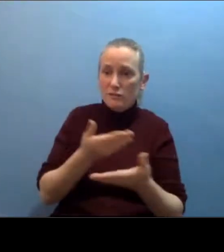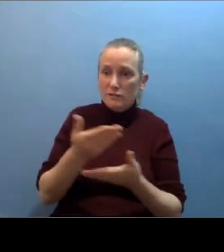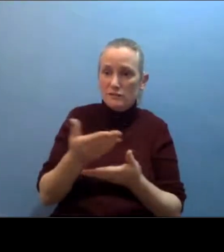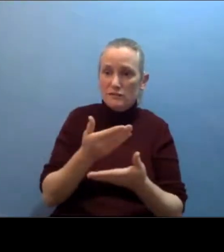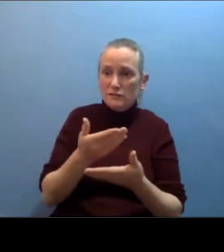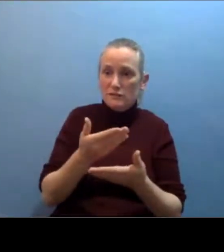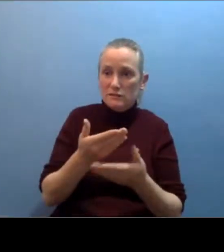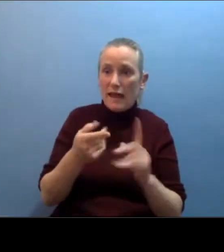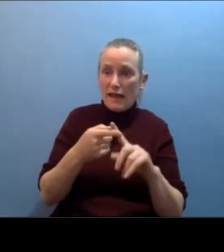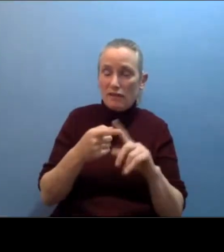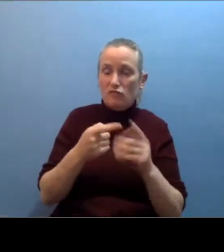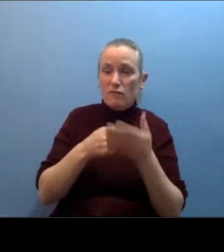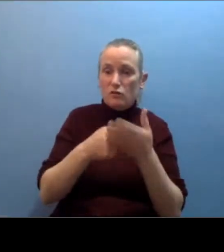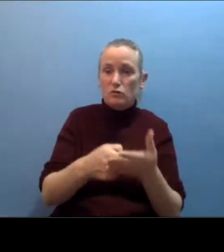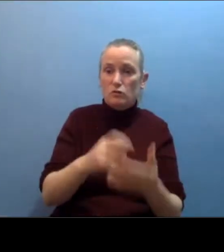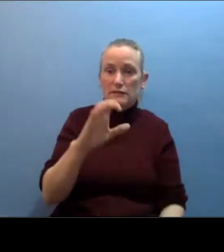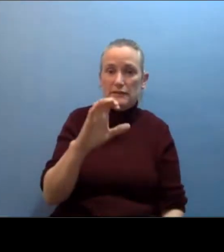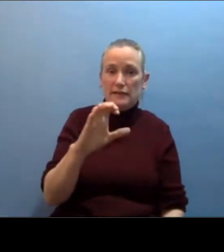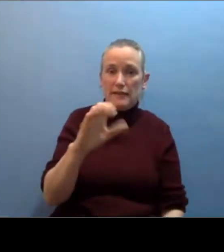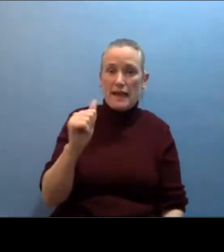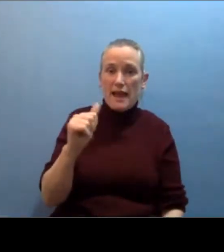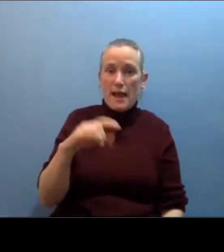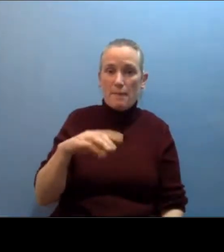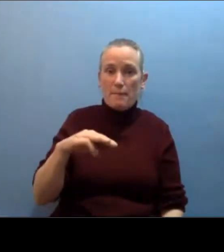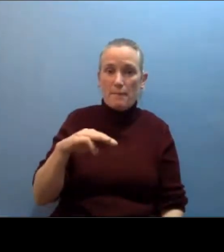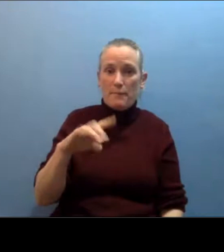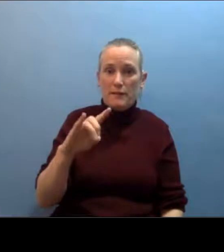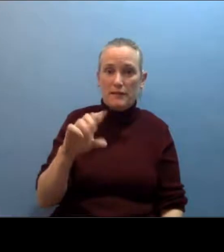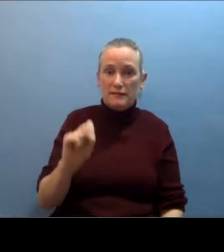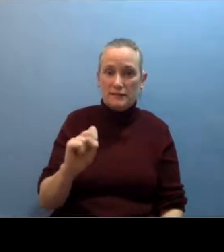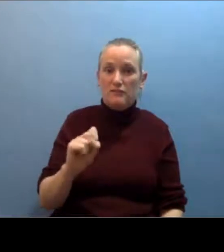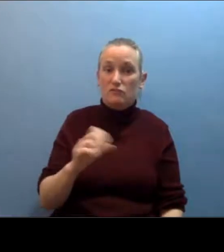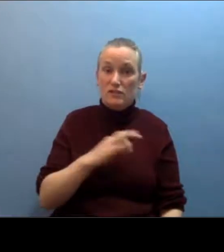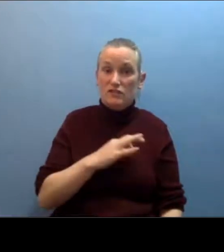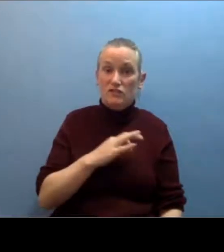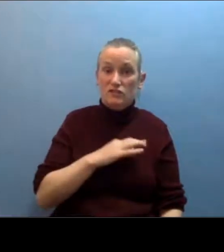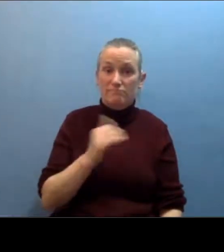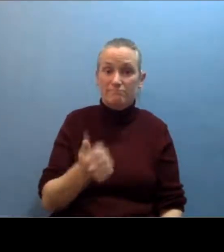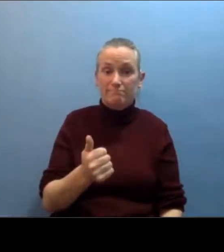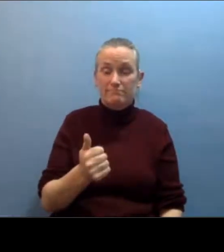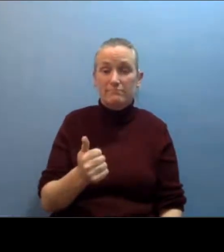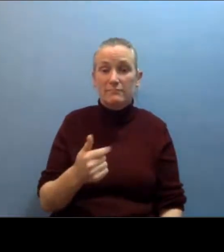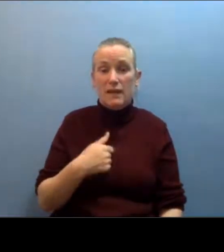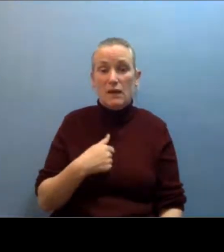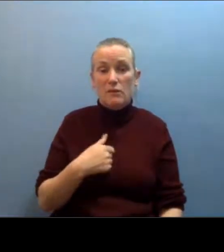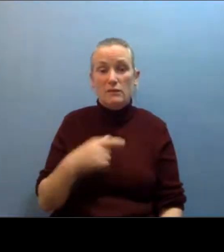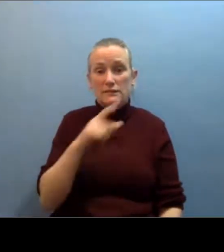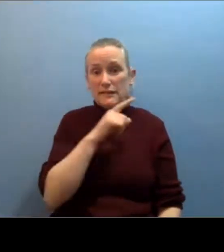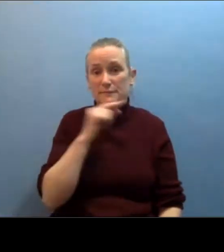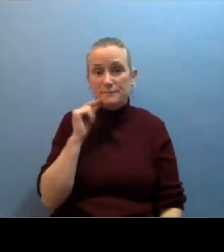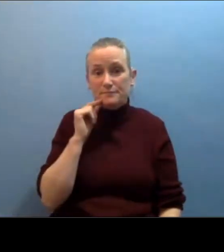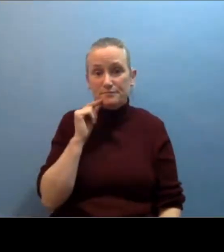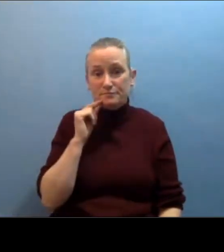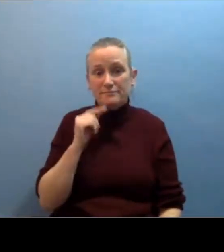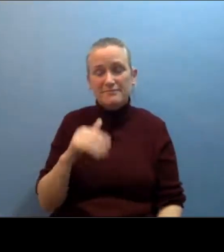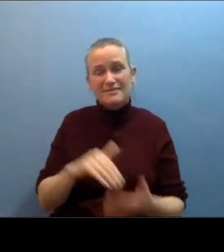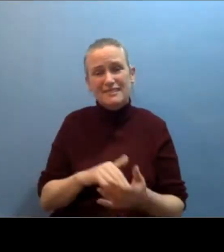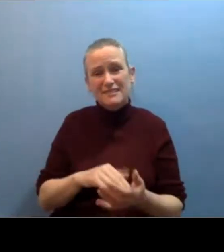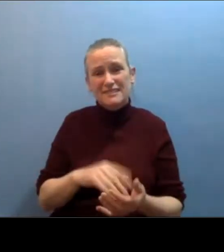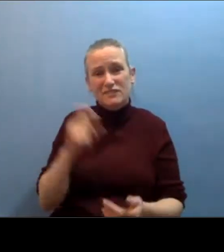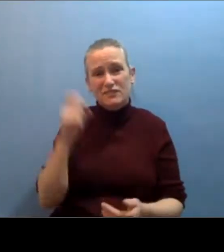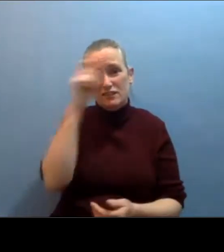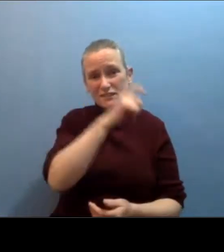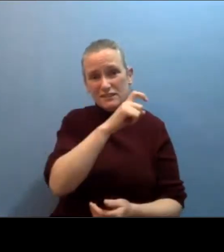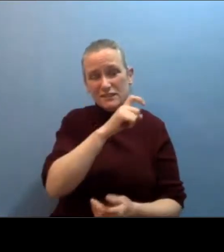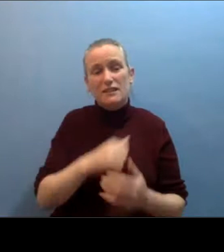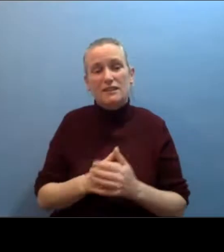referred to CAMHS is really, really good. I would say that you know, it is difficult if we can kind of,